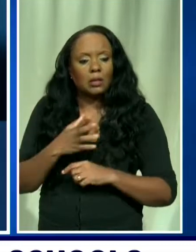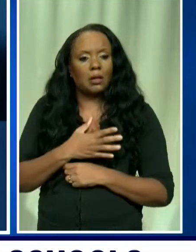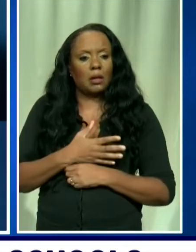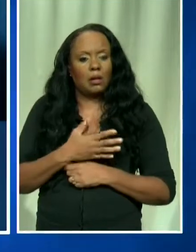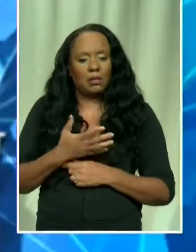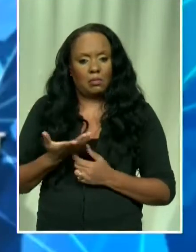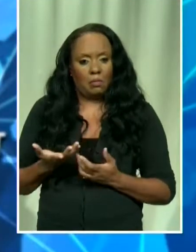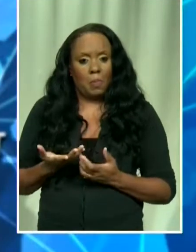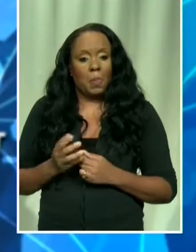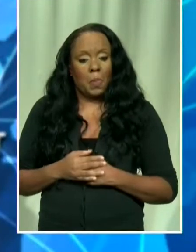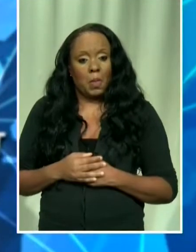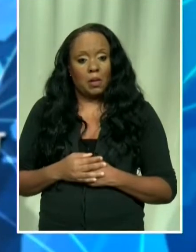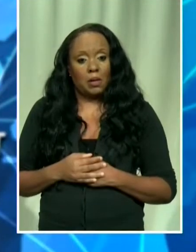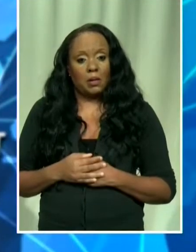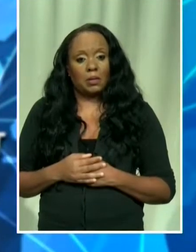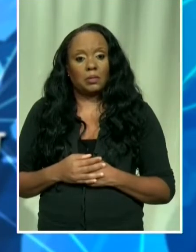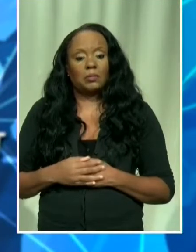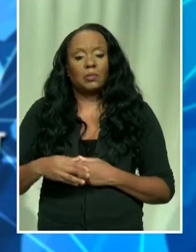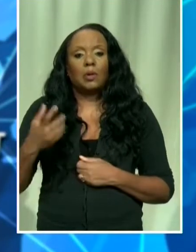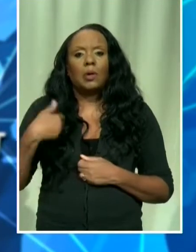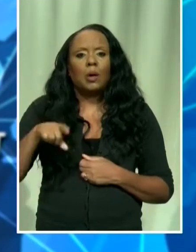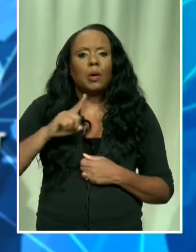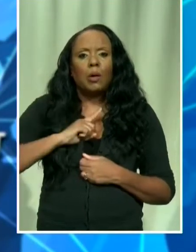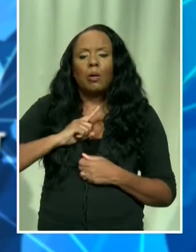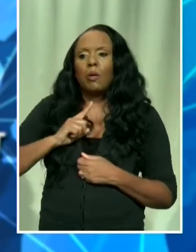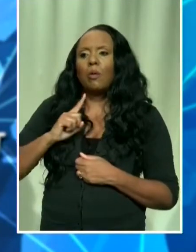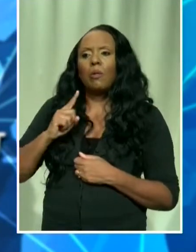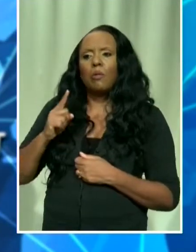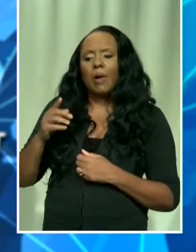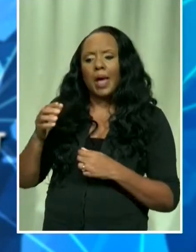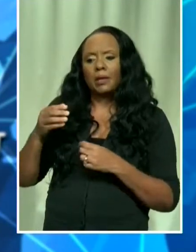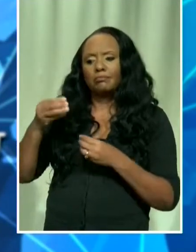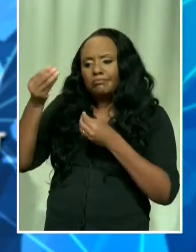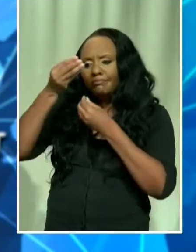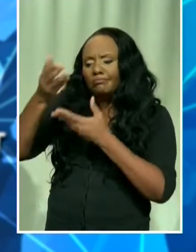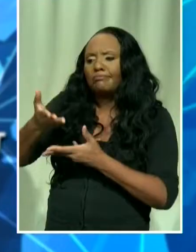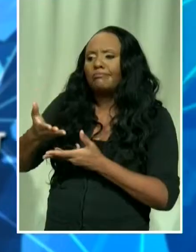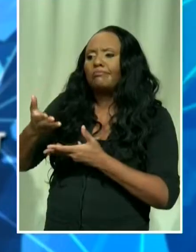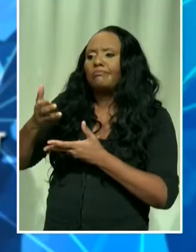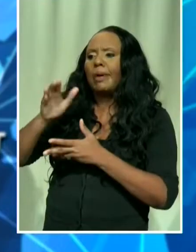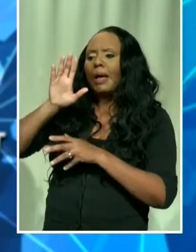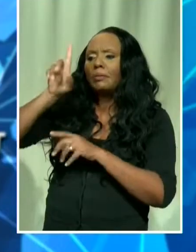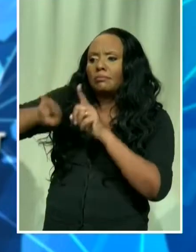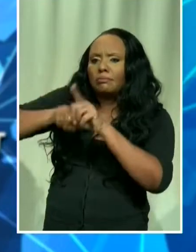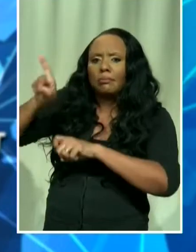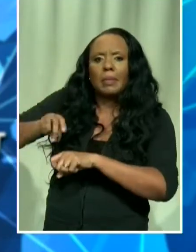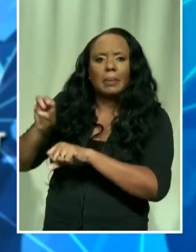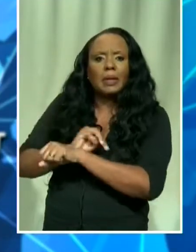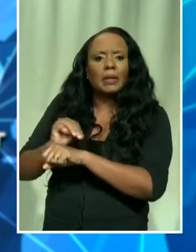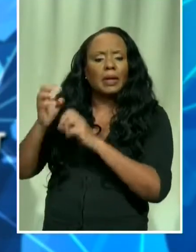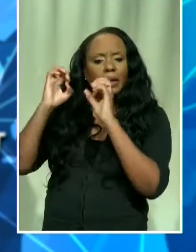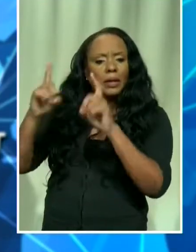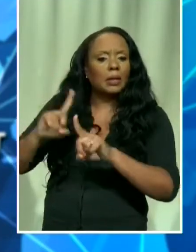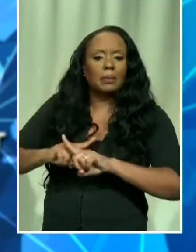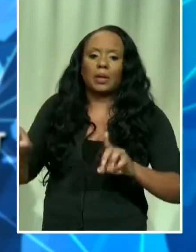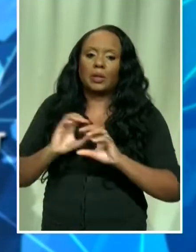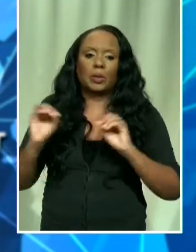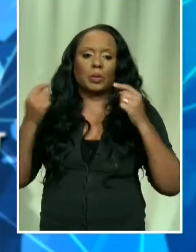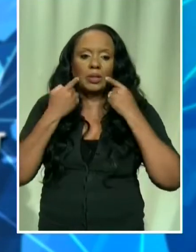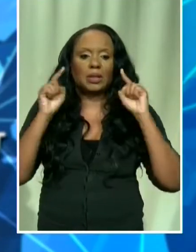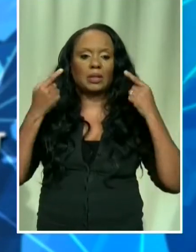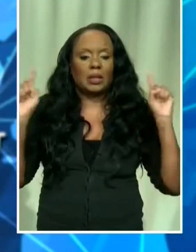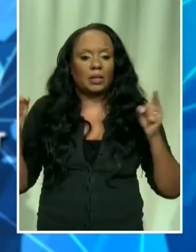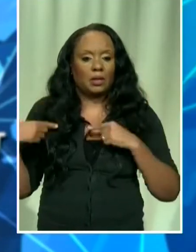Training. Well, CBC News reached out to education officials for a response, but we've been unsuccessful so